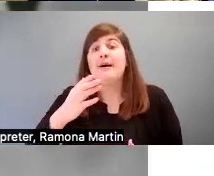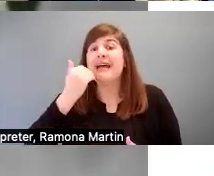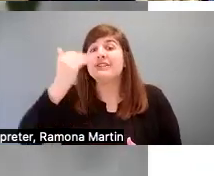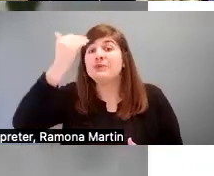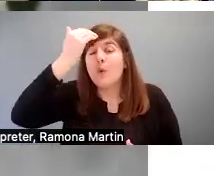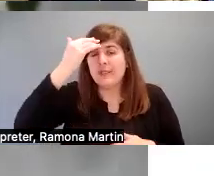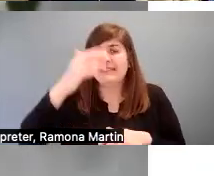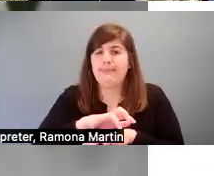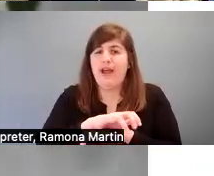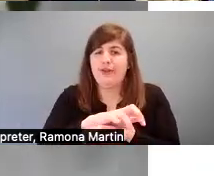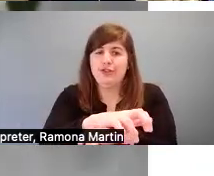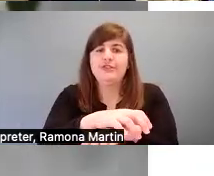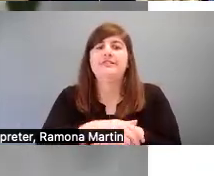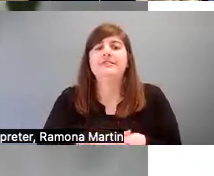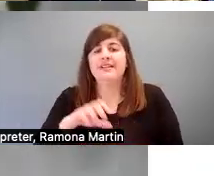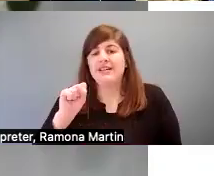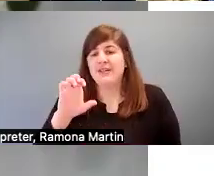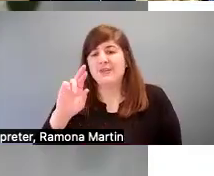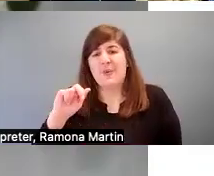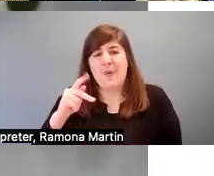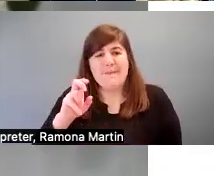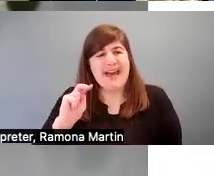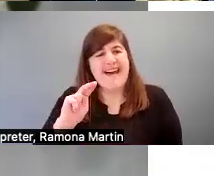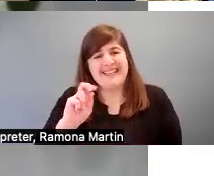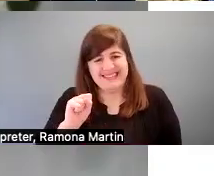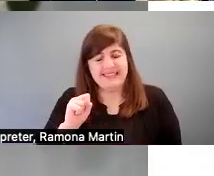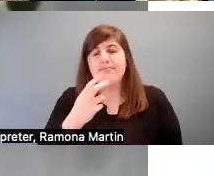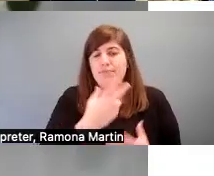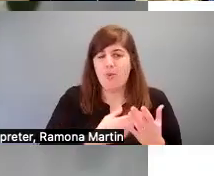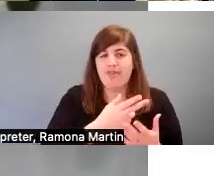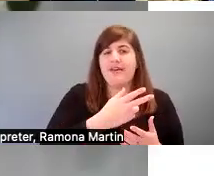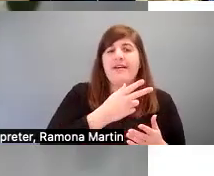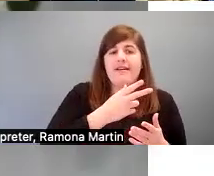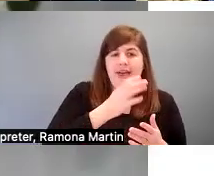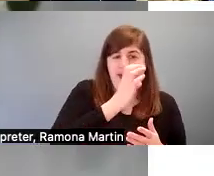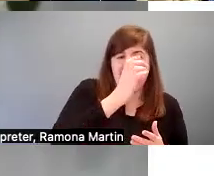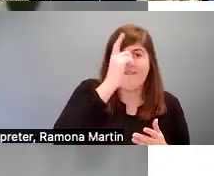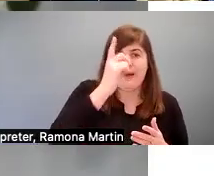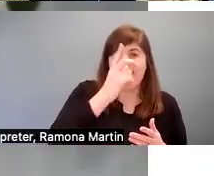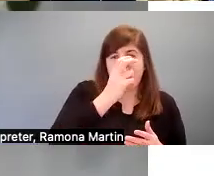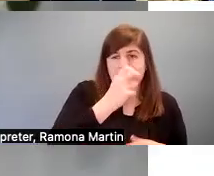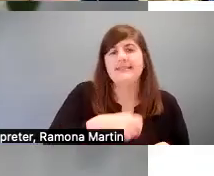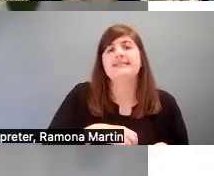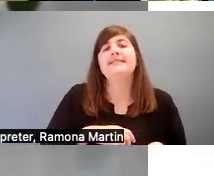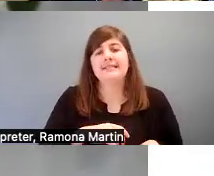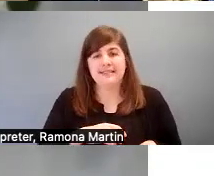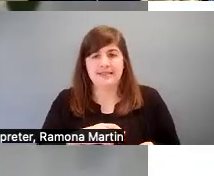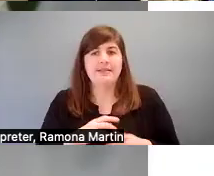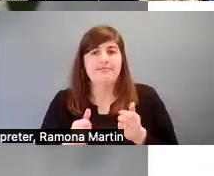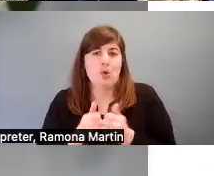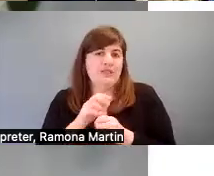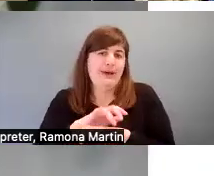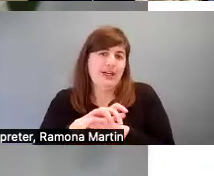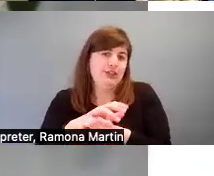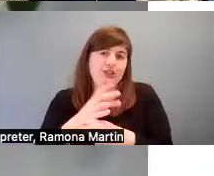spiders, the scorpions, which both hunt bugs. Uh, Most spiders are